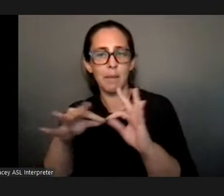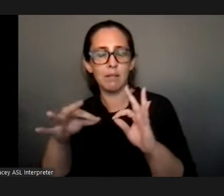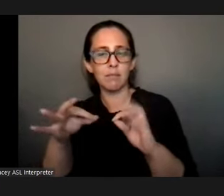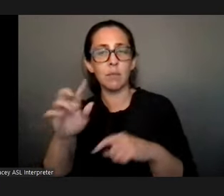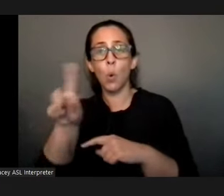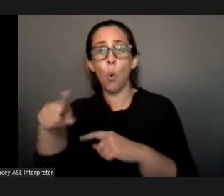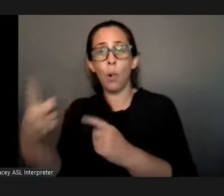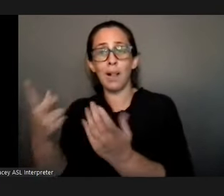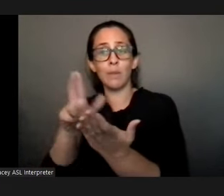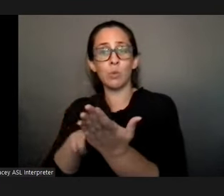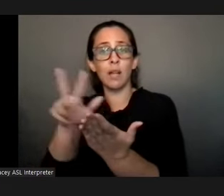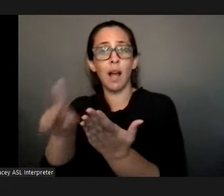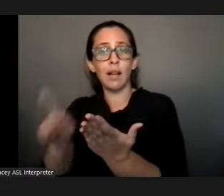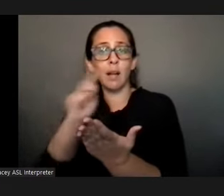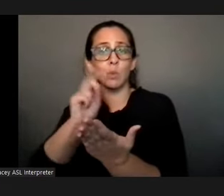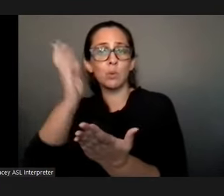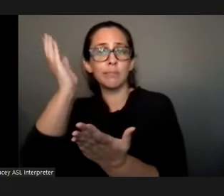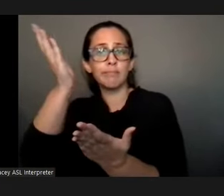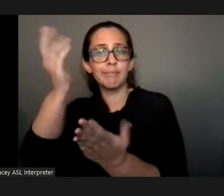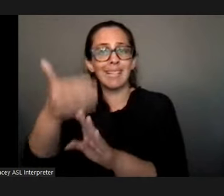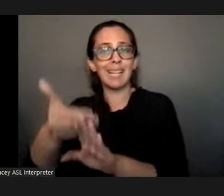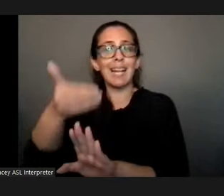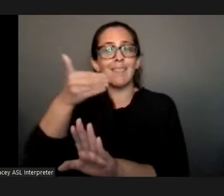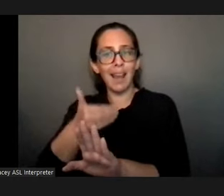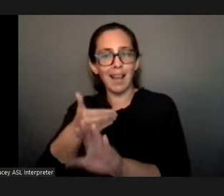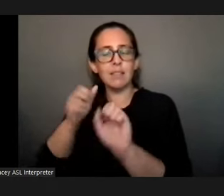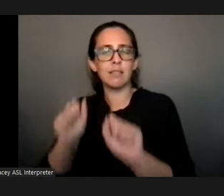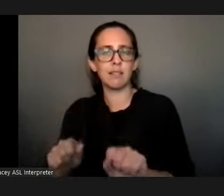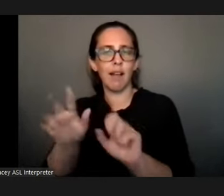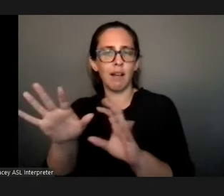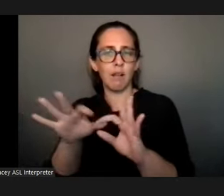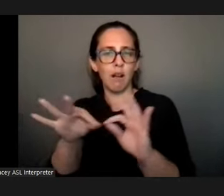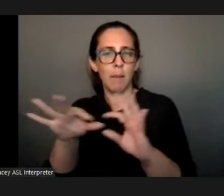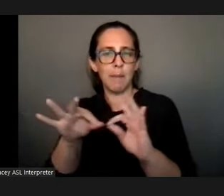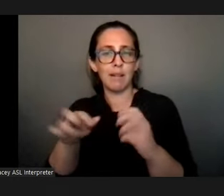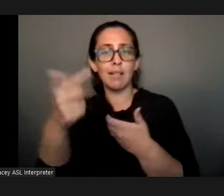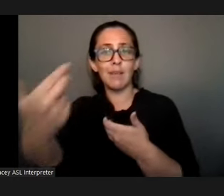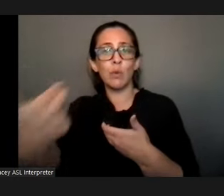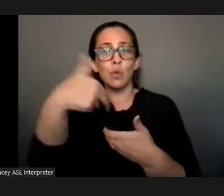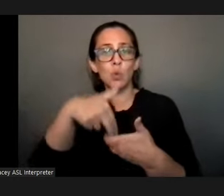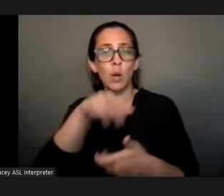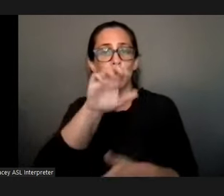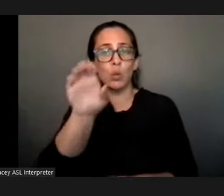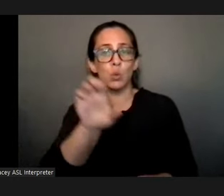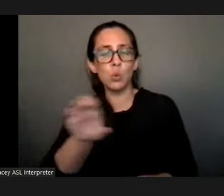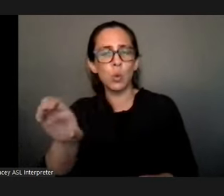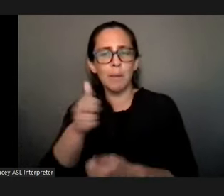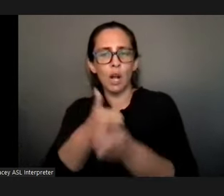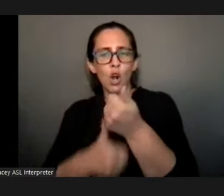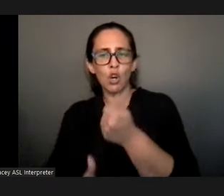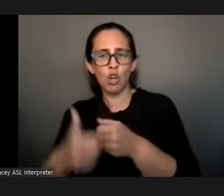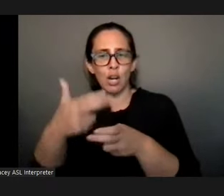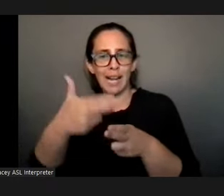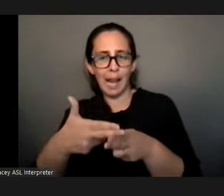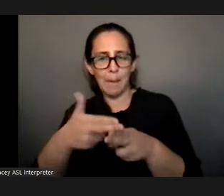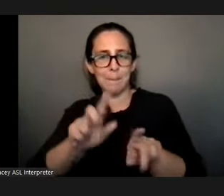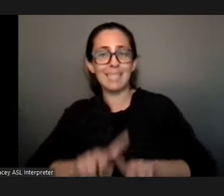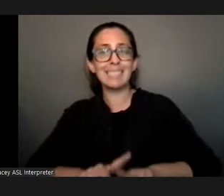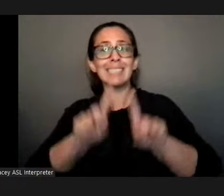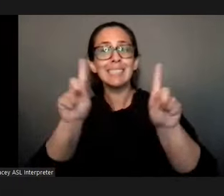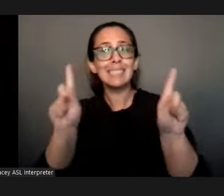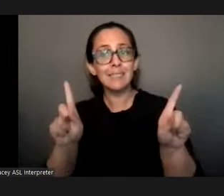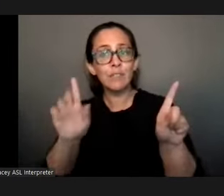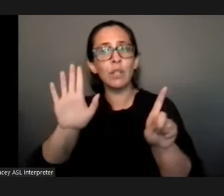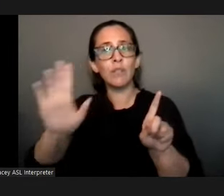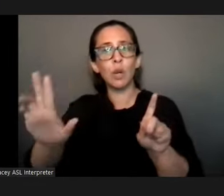speak in advance will be able to give public comments. If you've joined the Zoom under a name that is different from the one you used